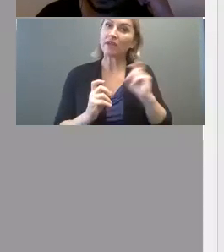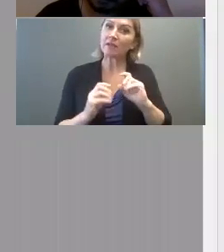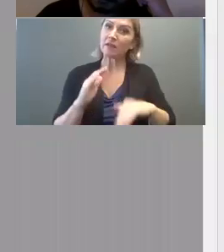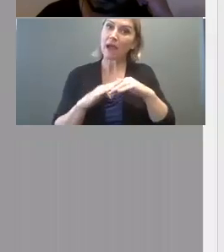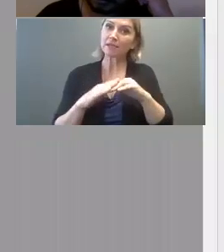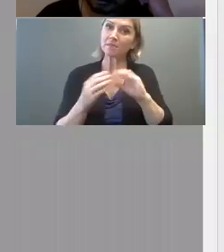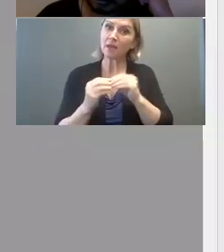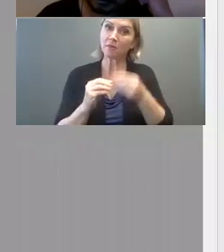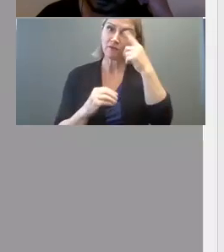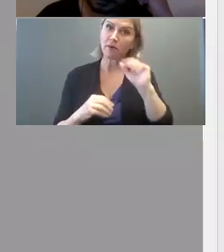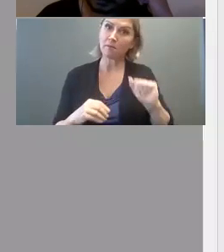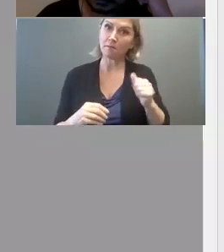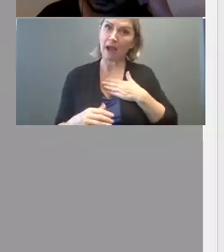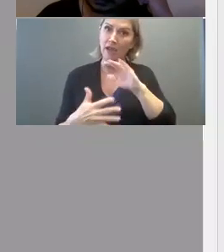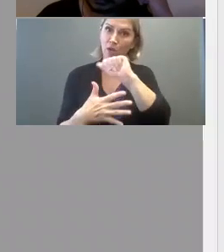my array?